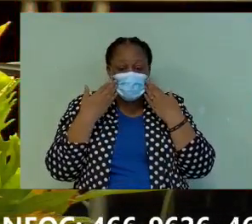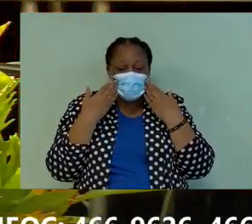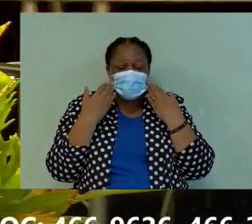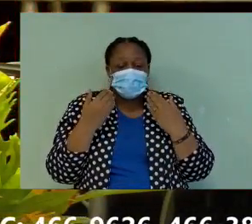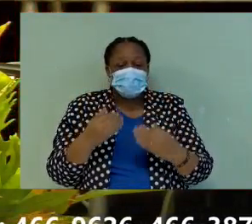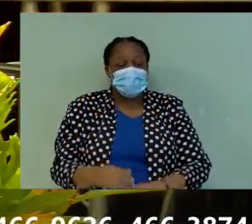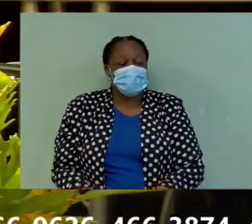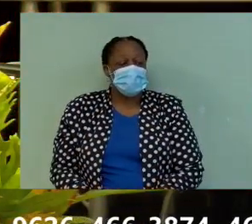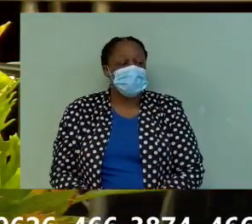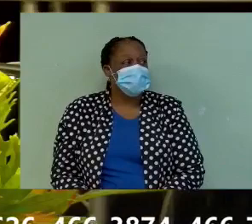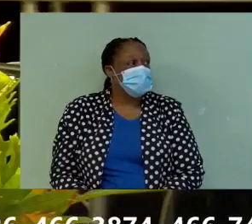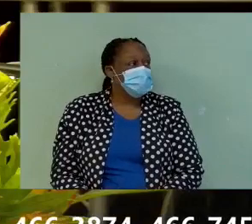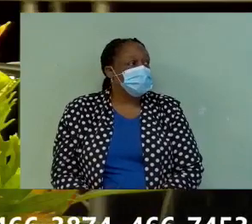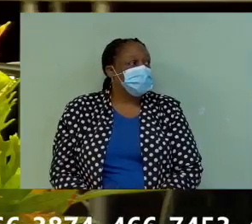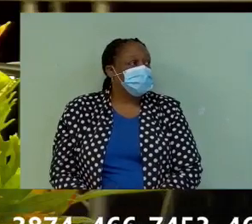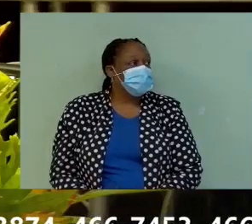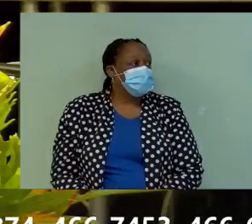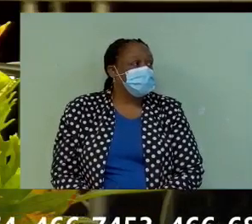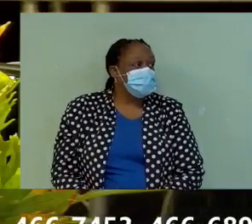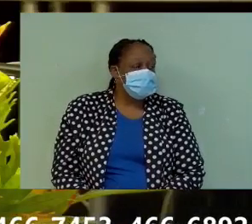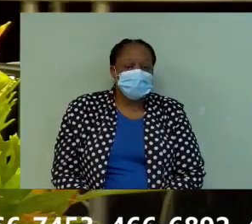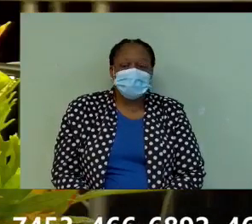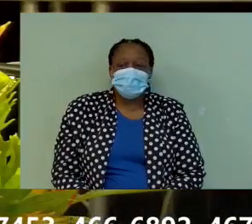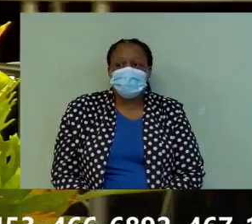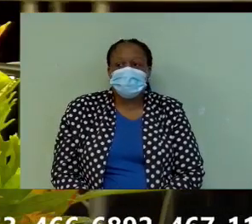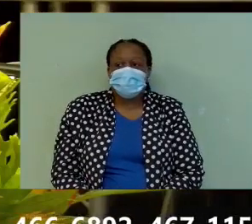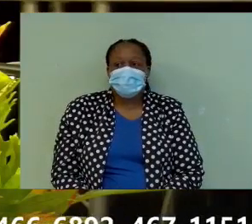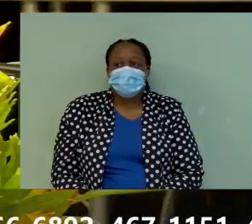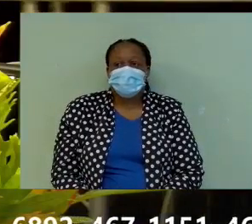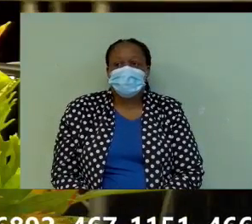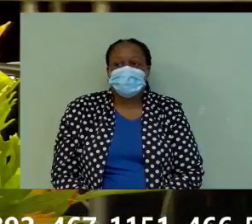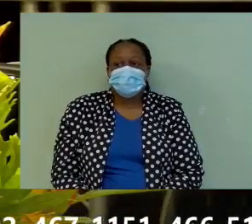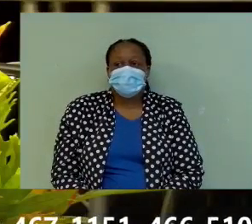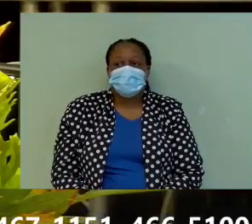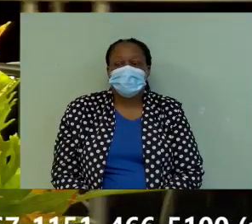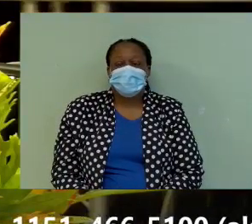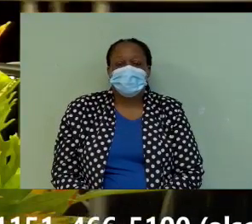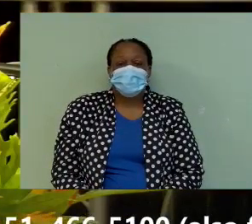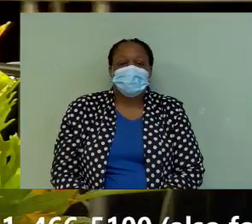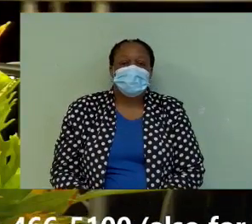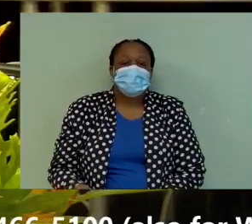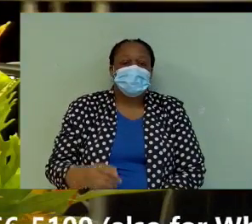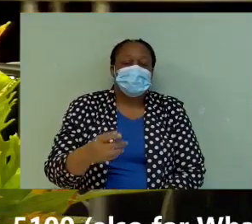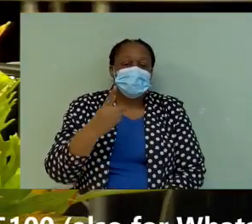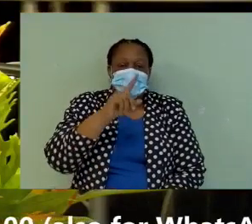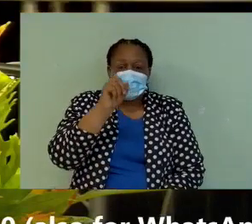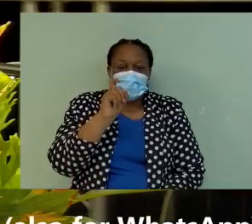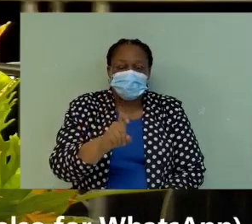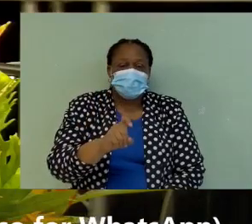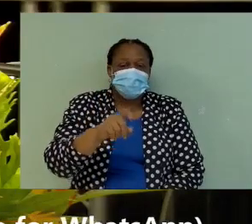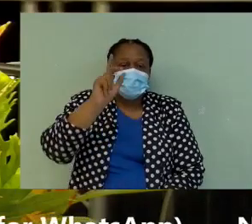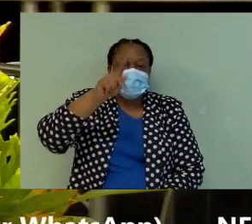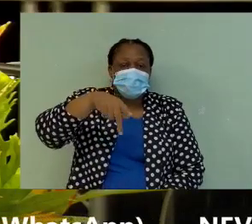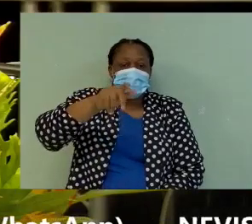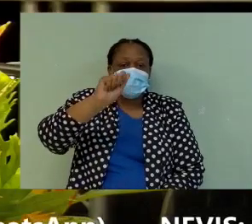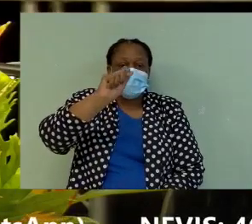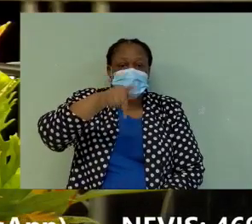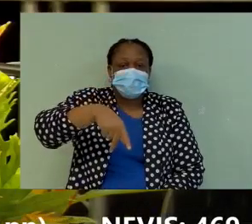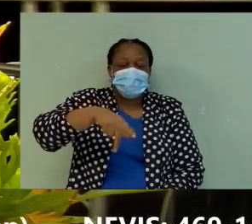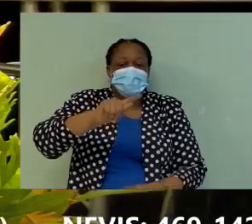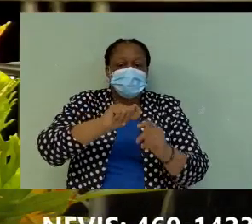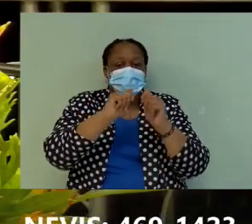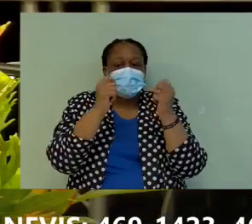This question relates to the Poverty Alleviation Program. Can the PAP team explore the possibility